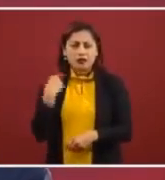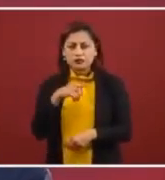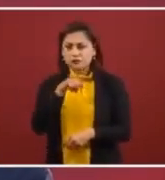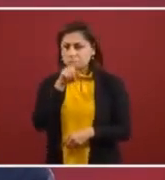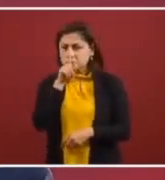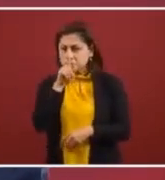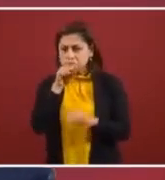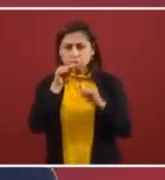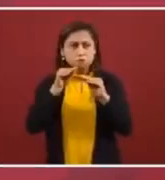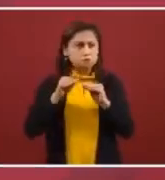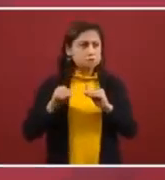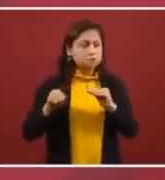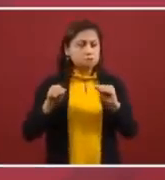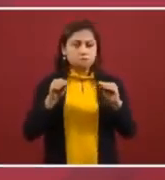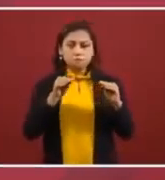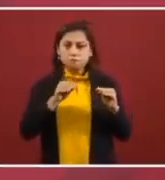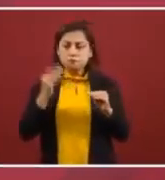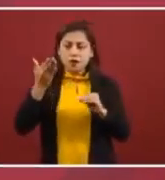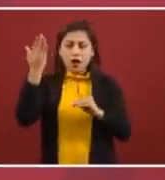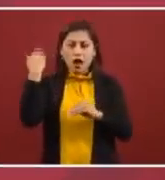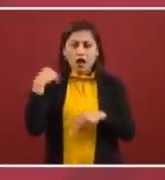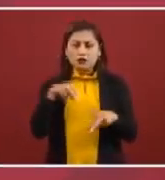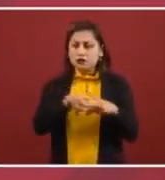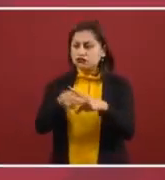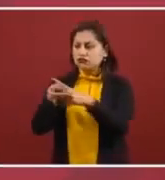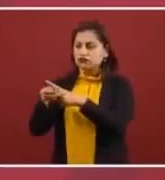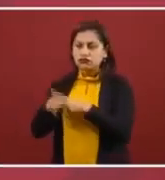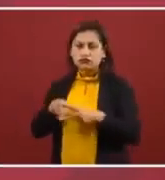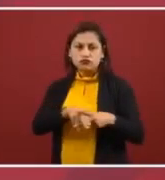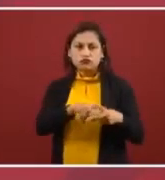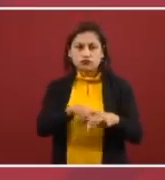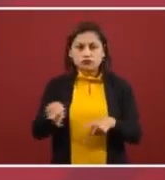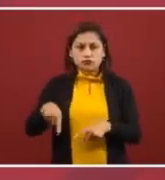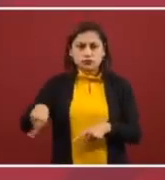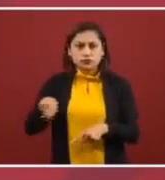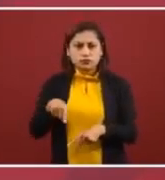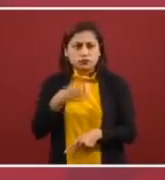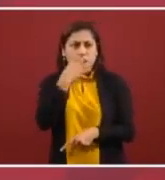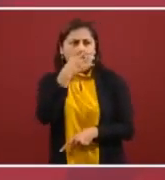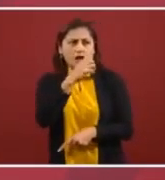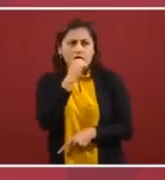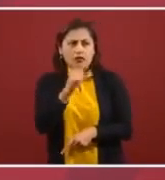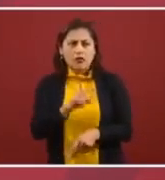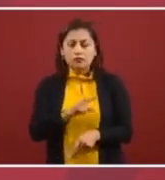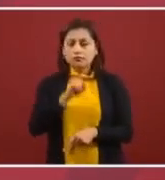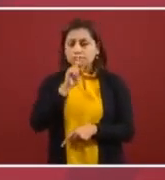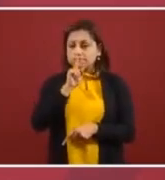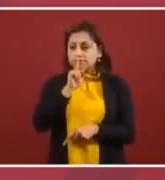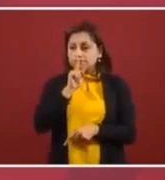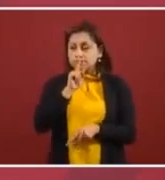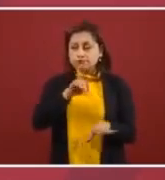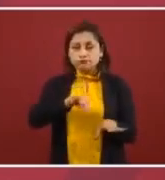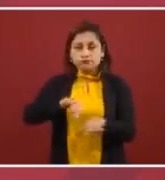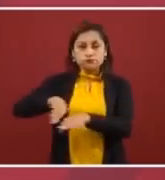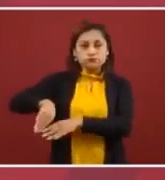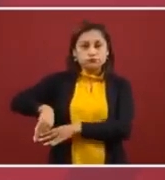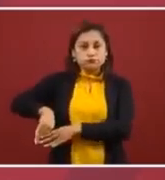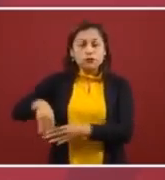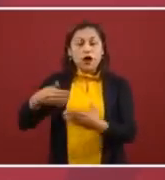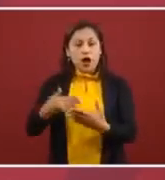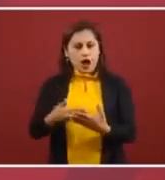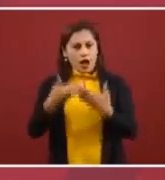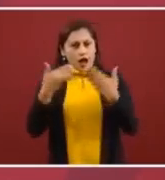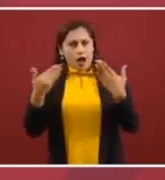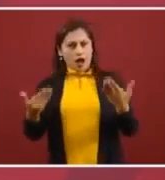in the past when they were massacring the population. All of a sudden now, they're yelling. They